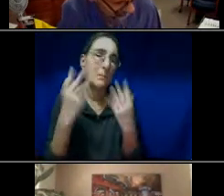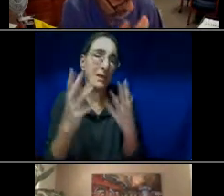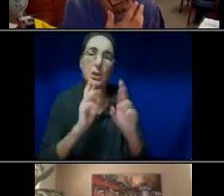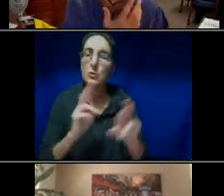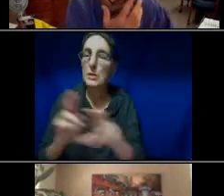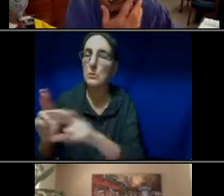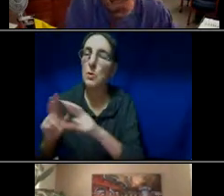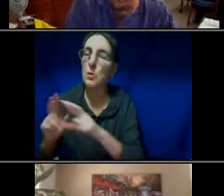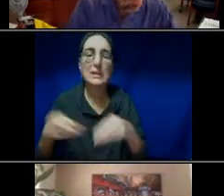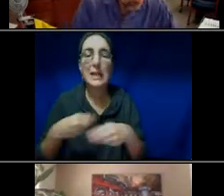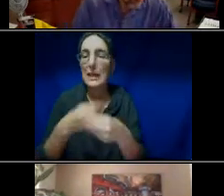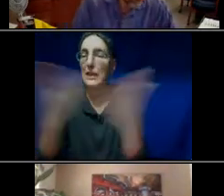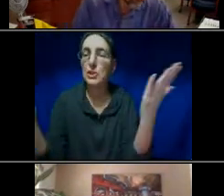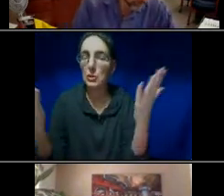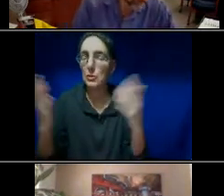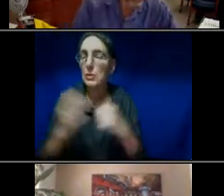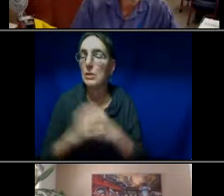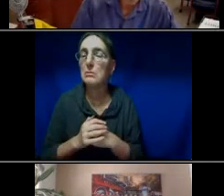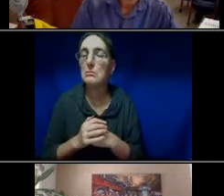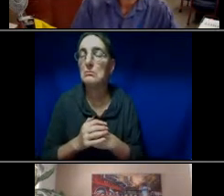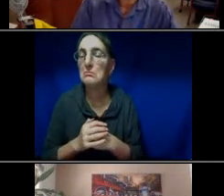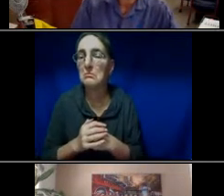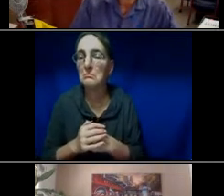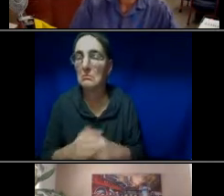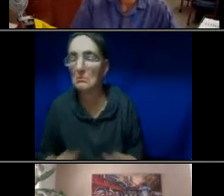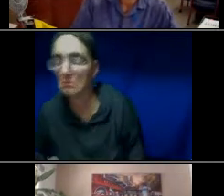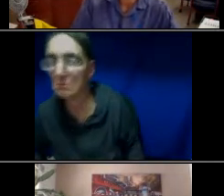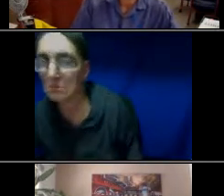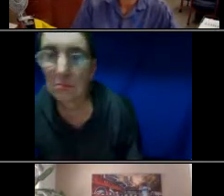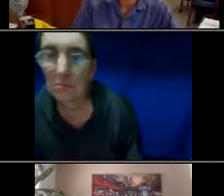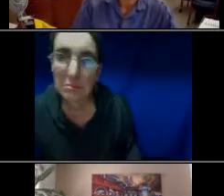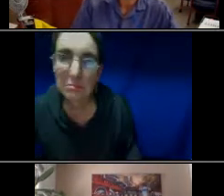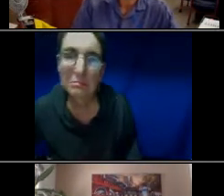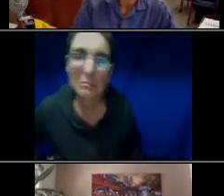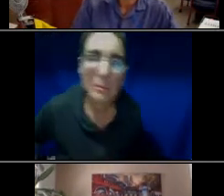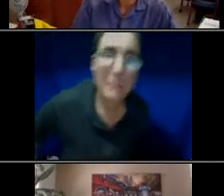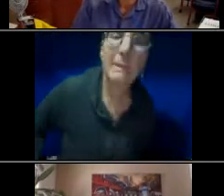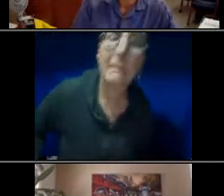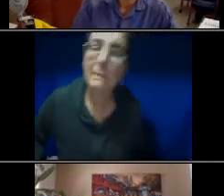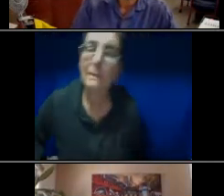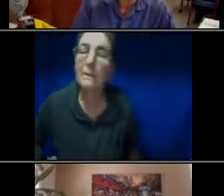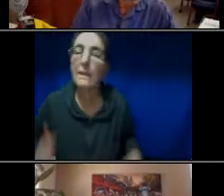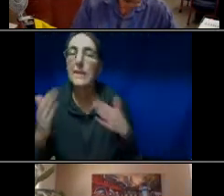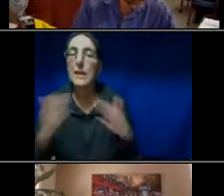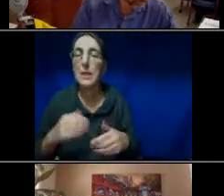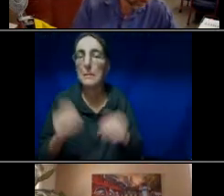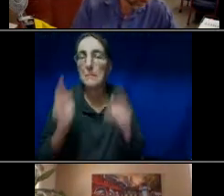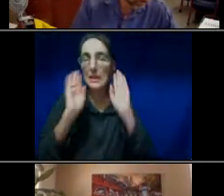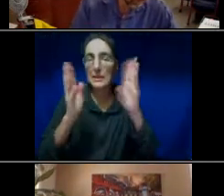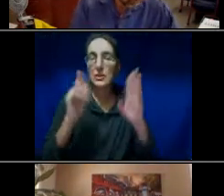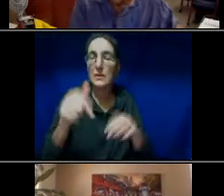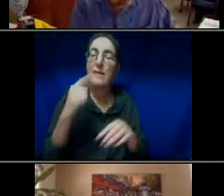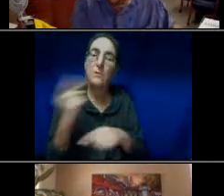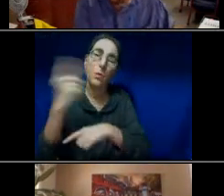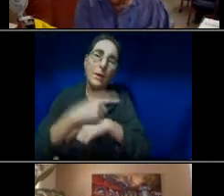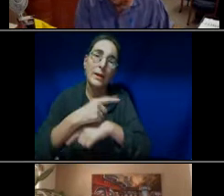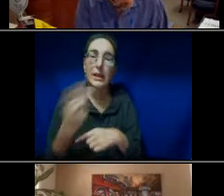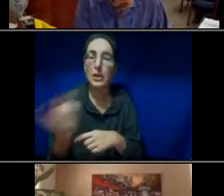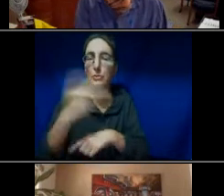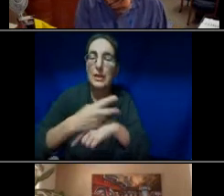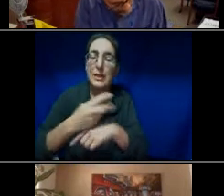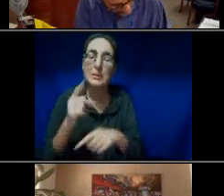and someone might pay attention to it for a day or two, but we want to talk about how the report and the findings